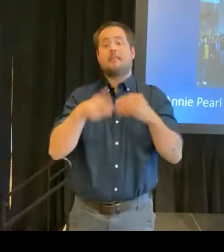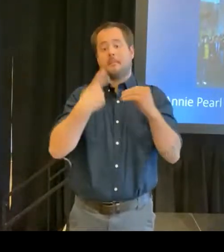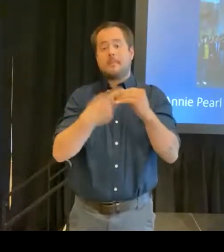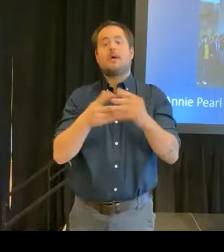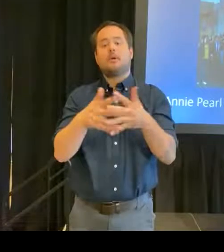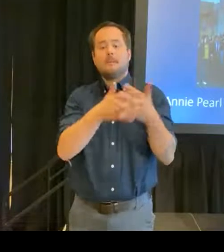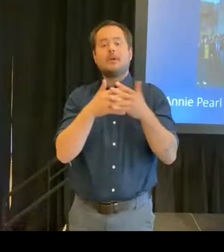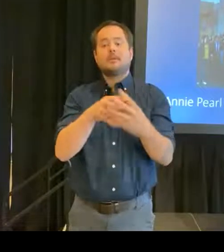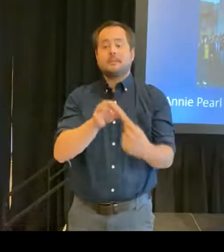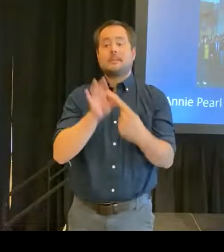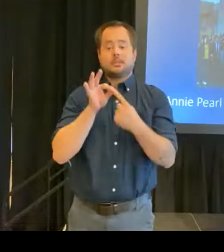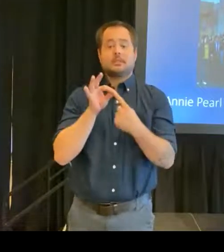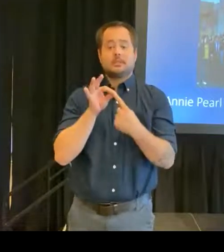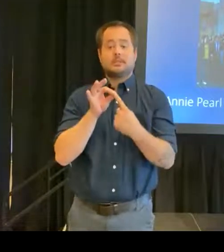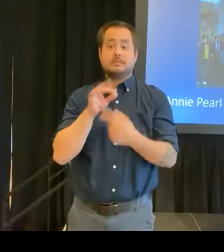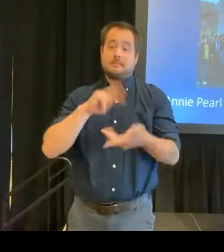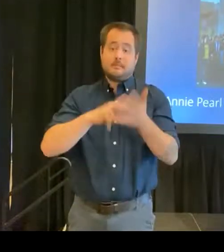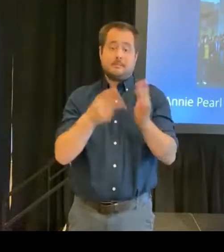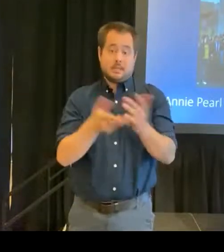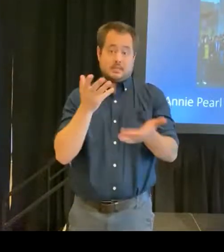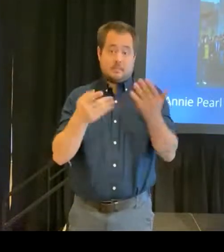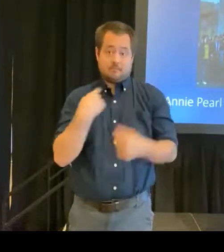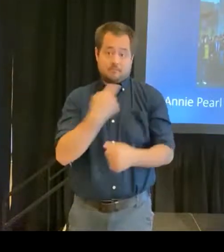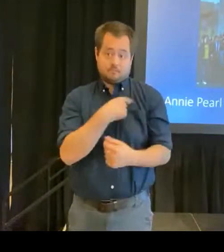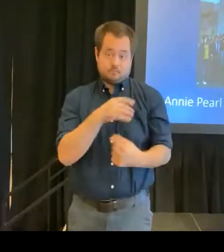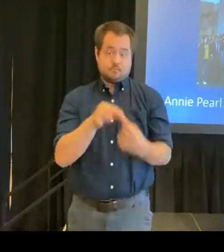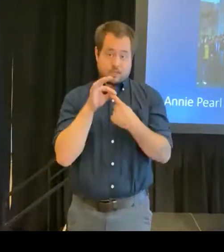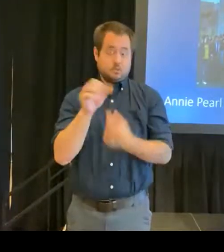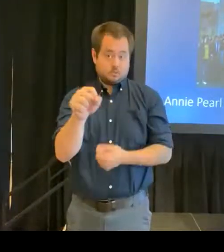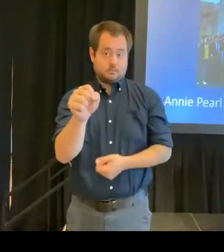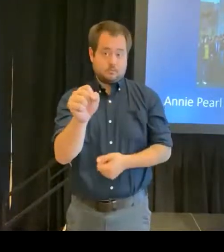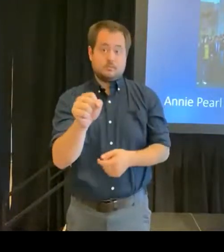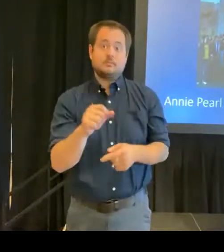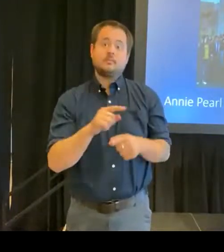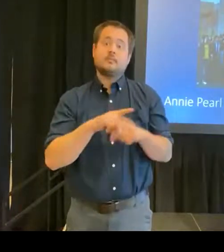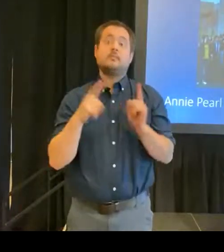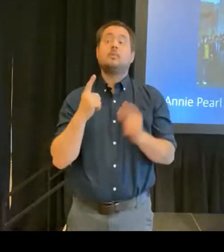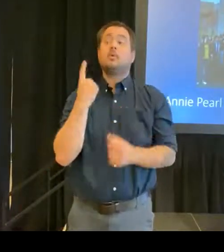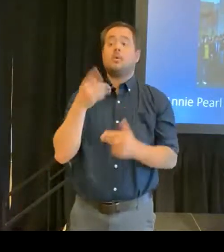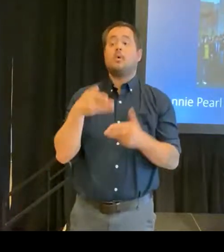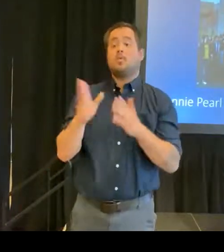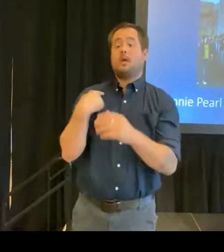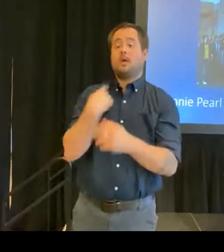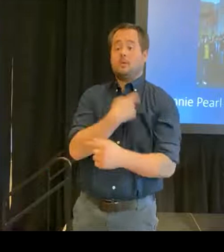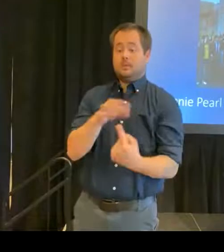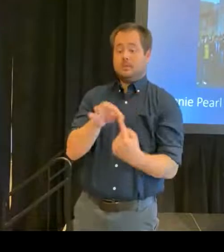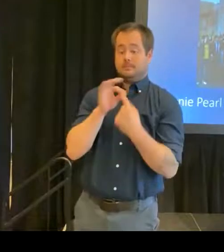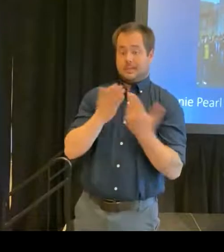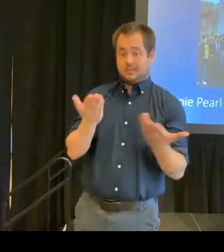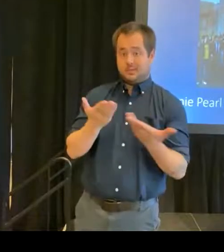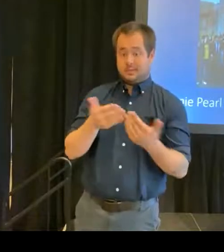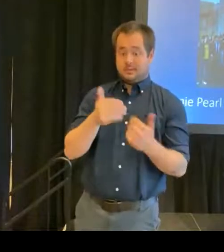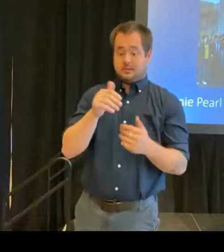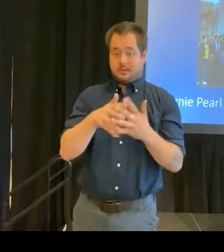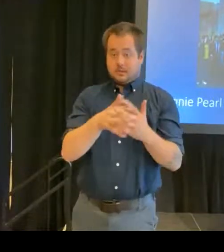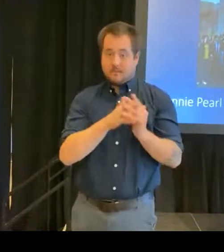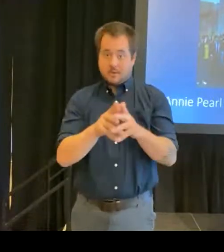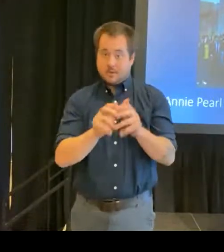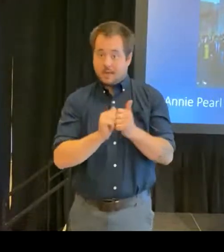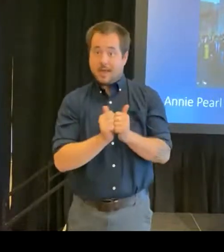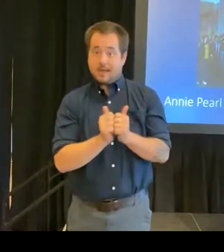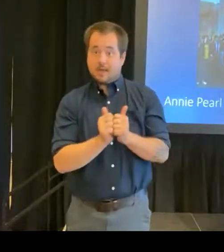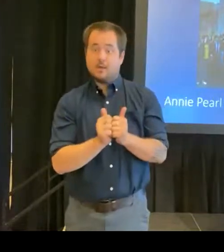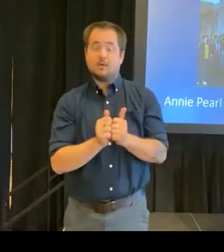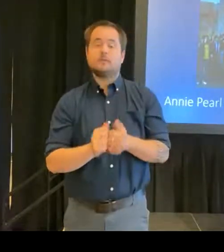means that we might be special, right? But one of the ways that we might be special as people in the United States is that we